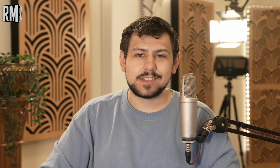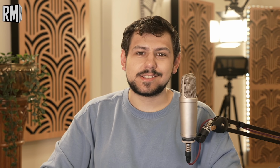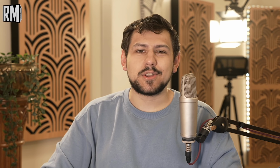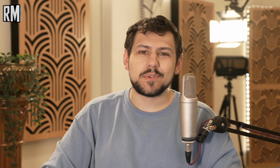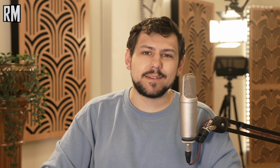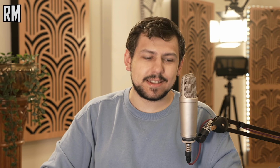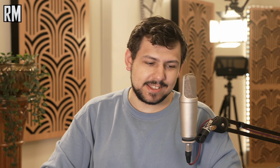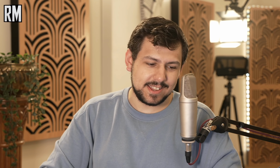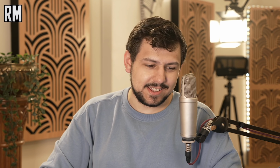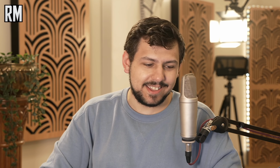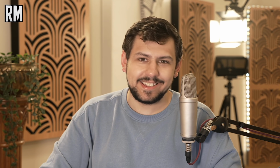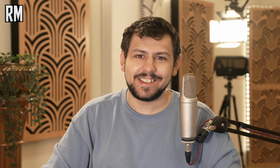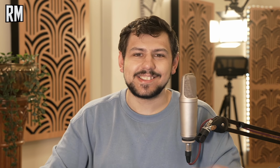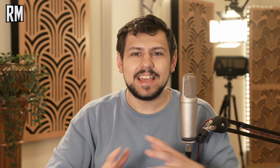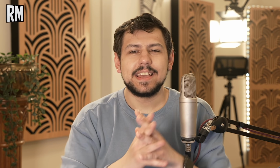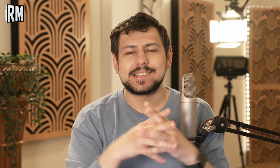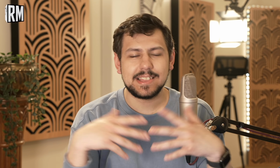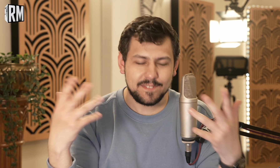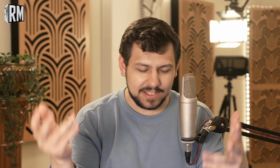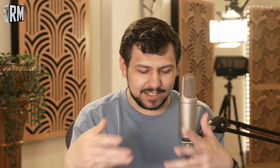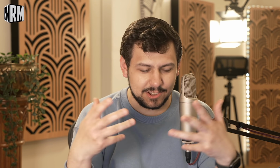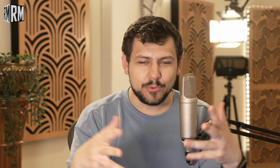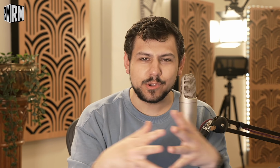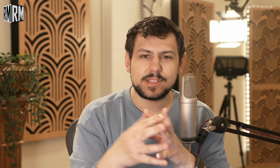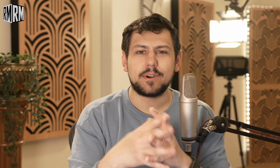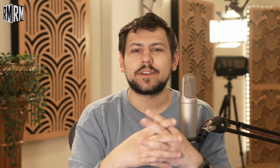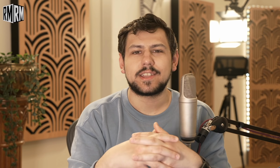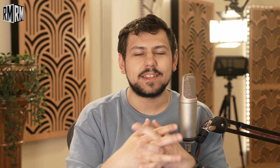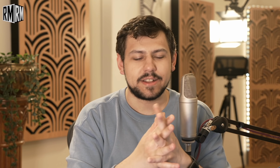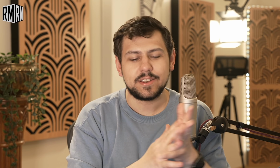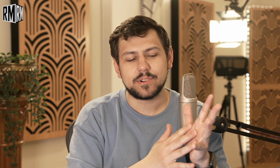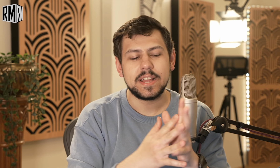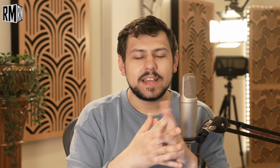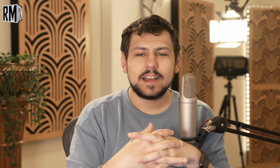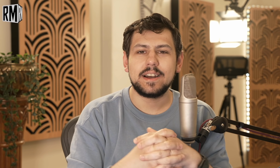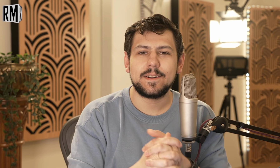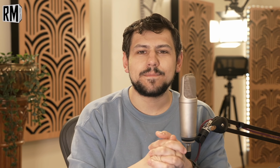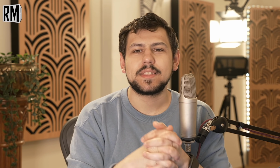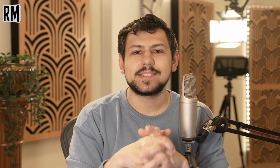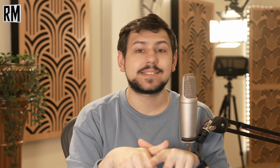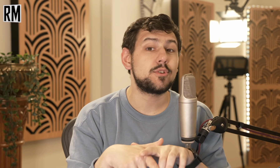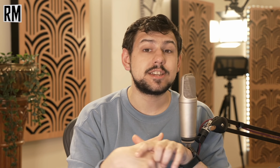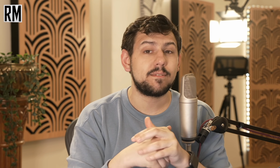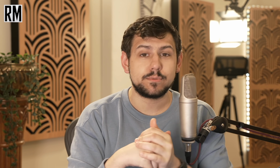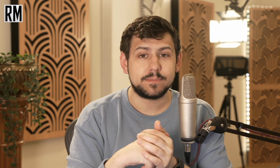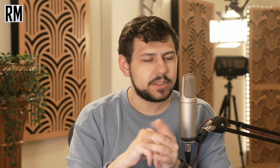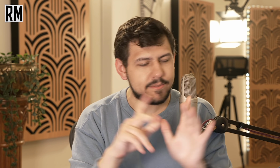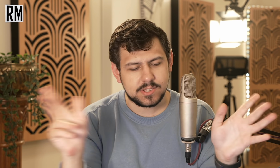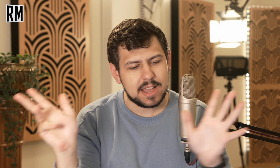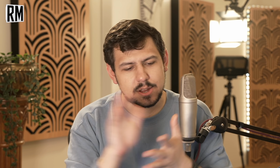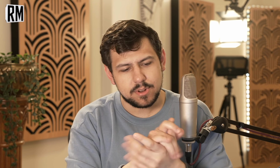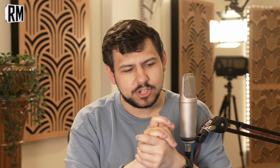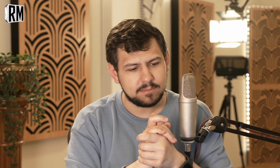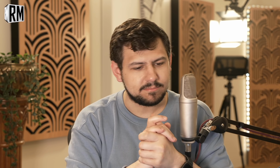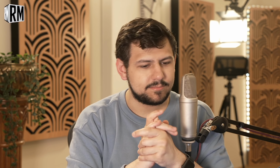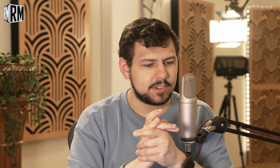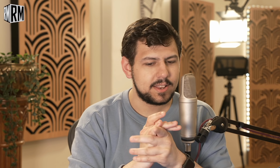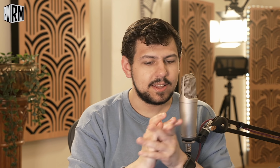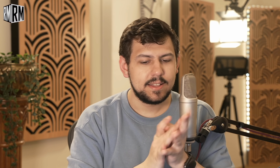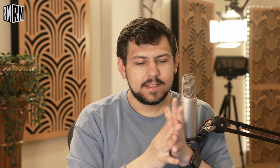So Saudi Arabia is a lovely little rosy monarchy, right? Or a Saudi government, but never a Saudi